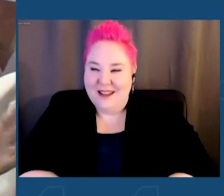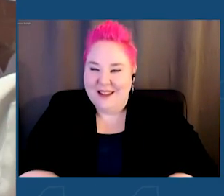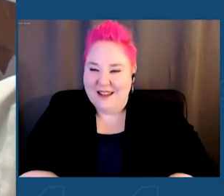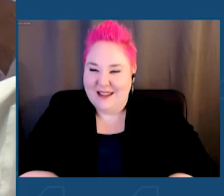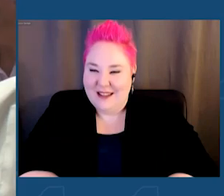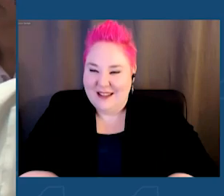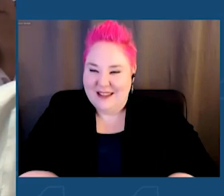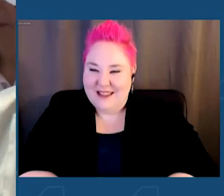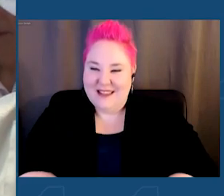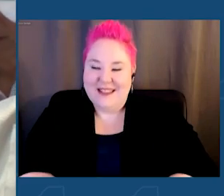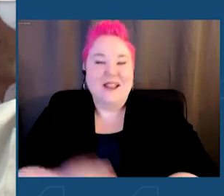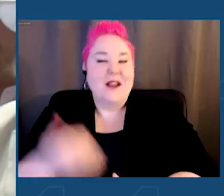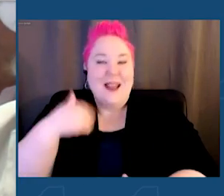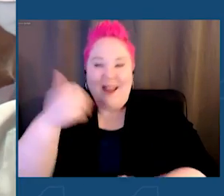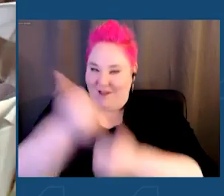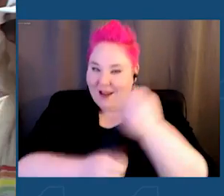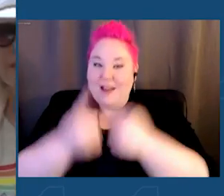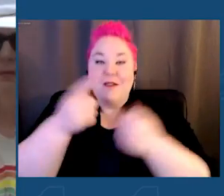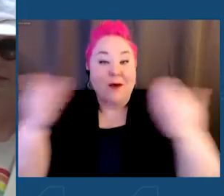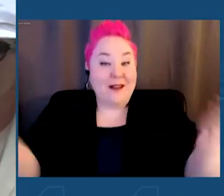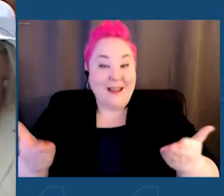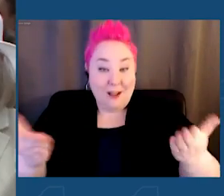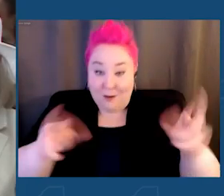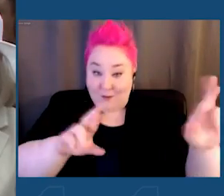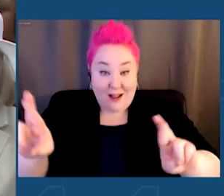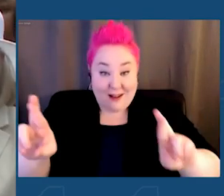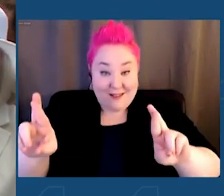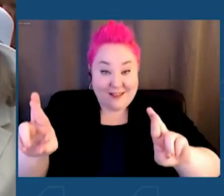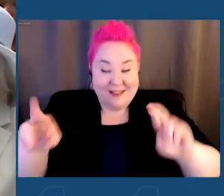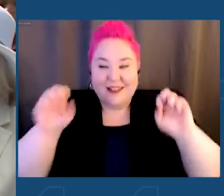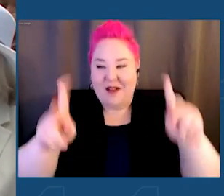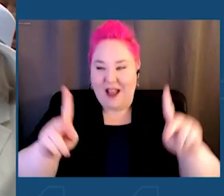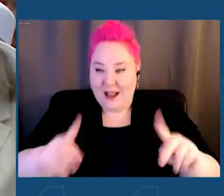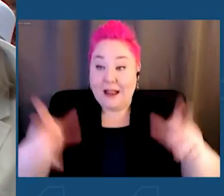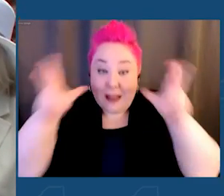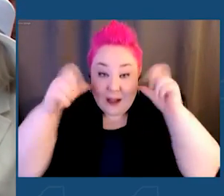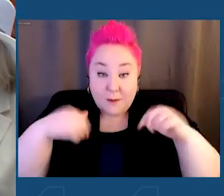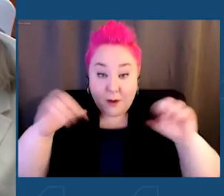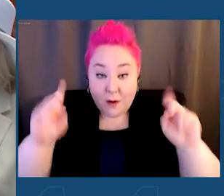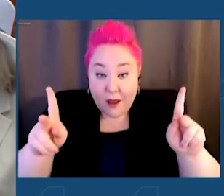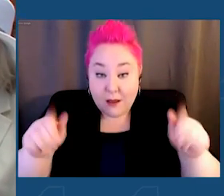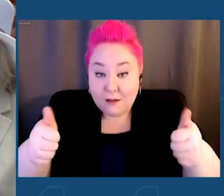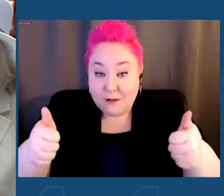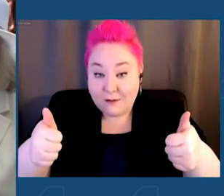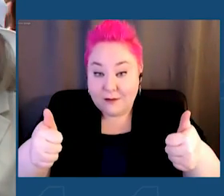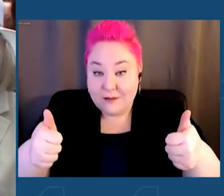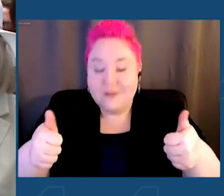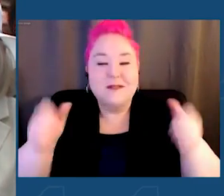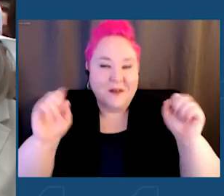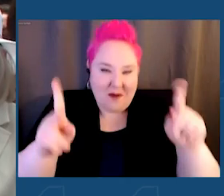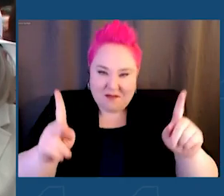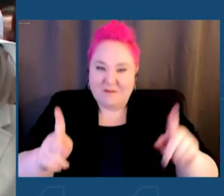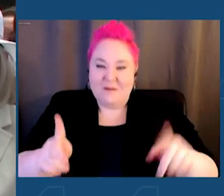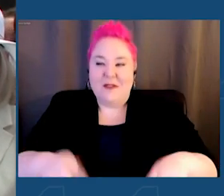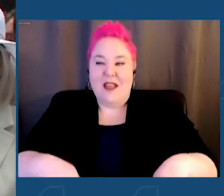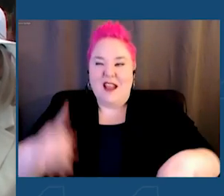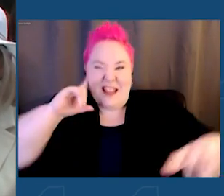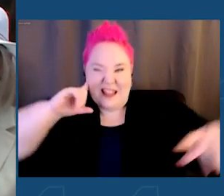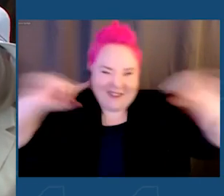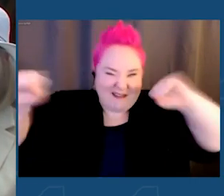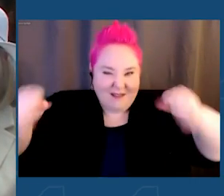We got everybody here. We all set? All right. Can you hear me okay? All right, let's crank up the sound here.